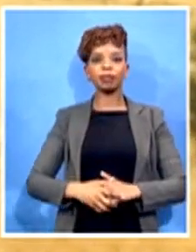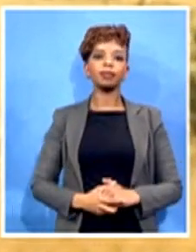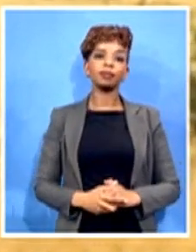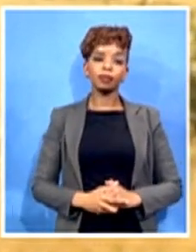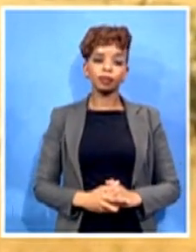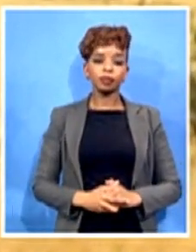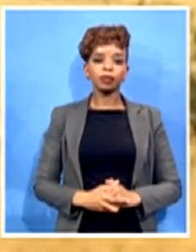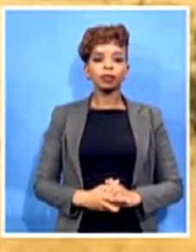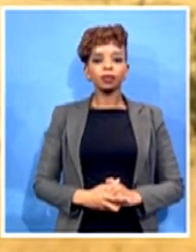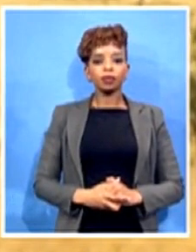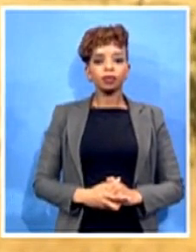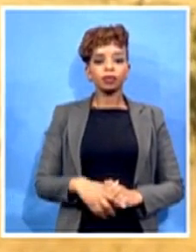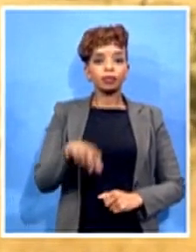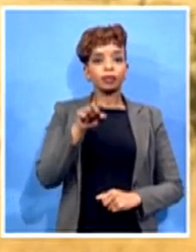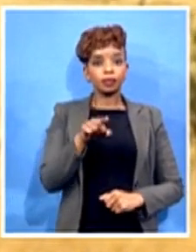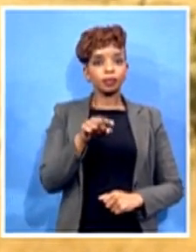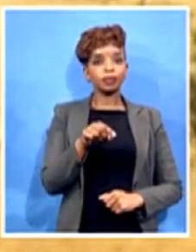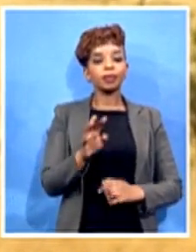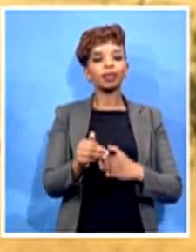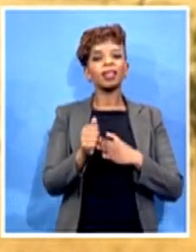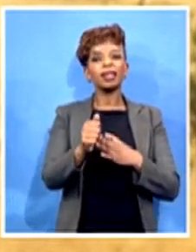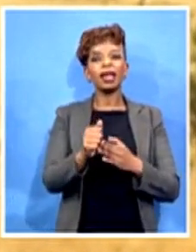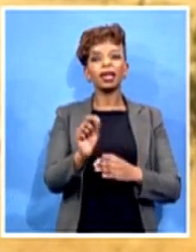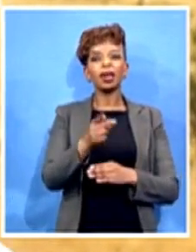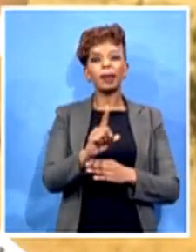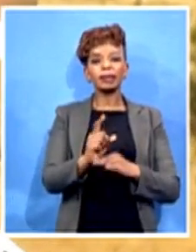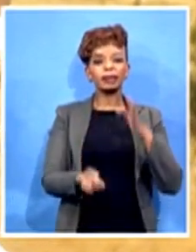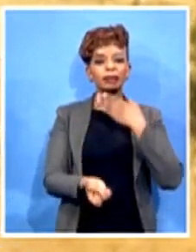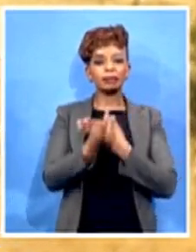the revolt that was between 1880 and 1881.